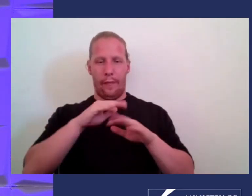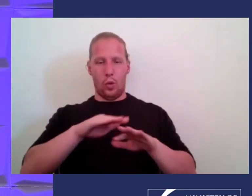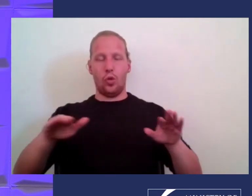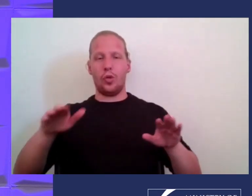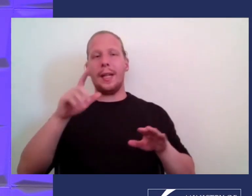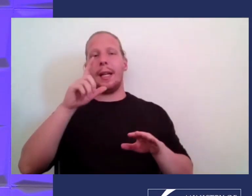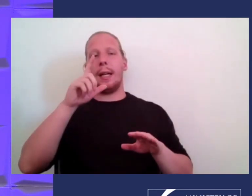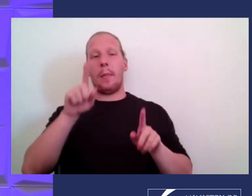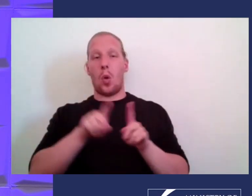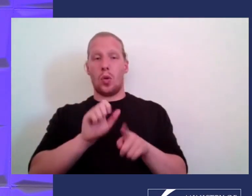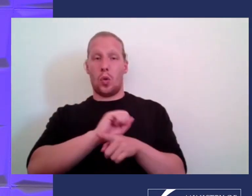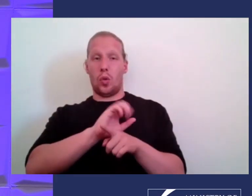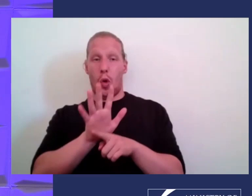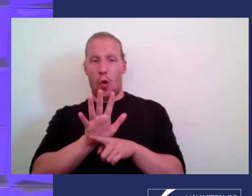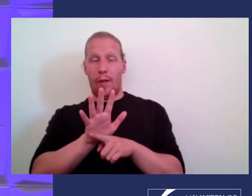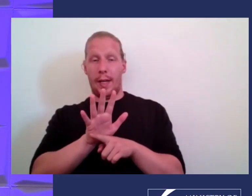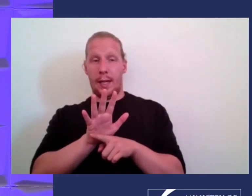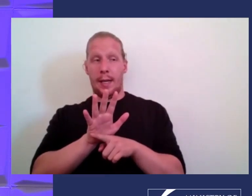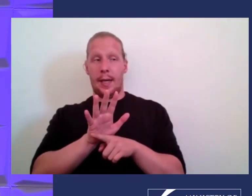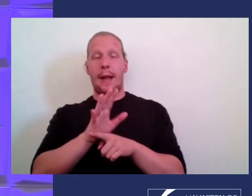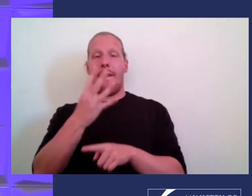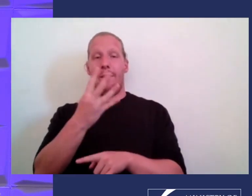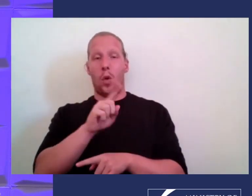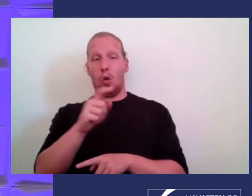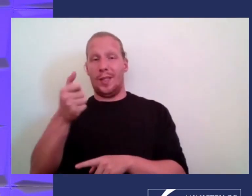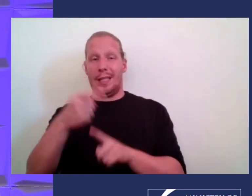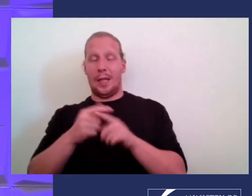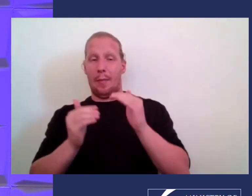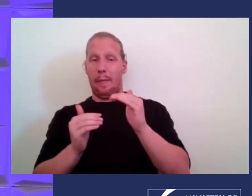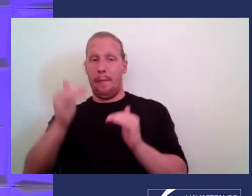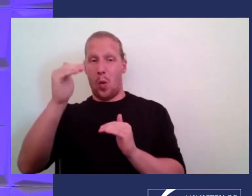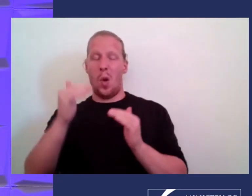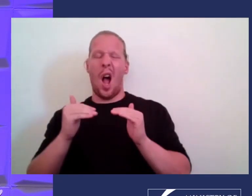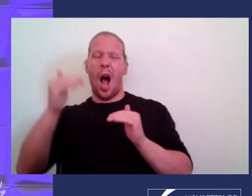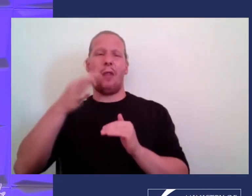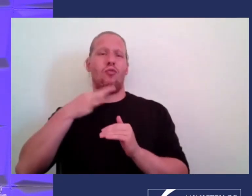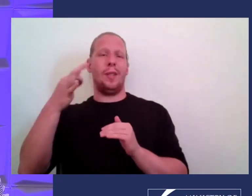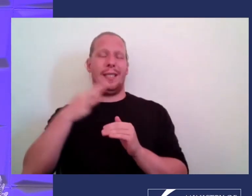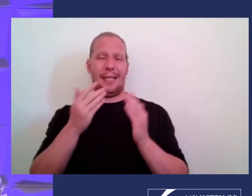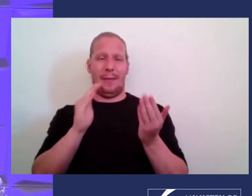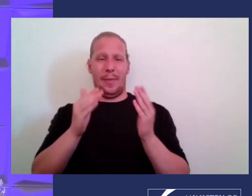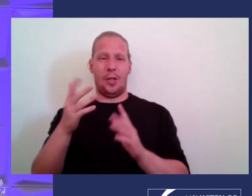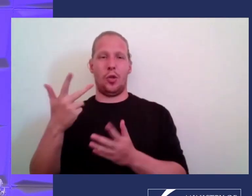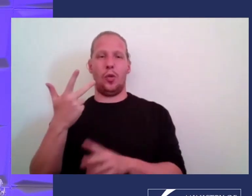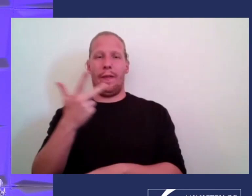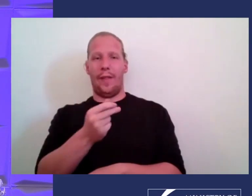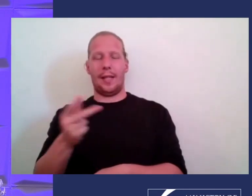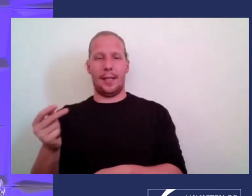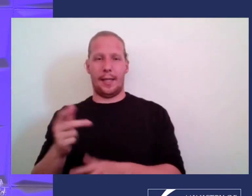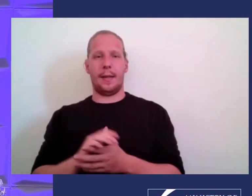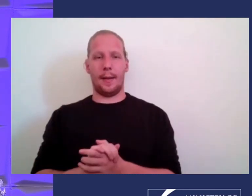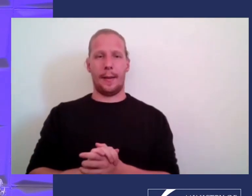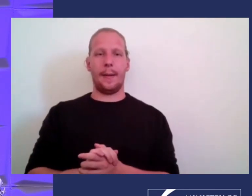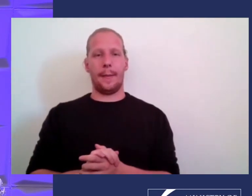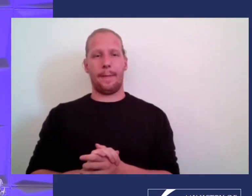causes about 4 to 6 times more myocarditis than the vaccine would. But if you were worried